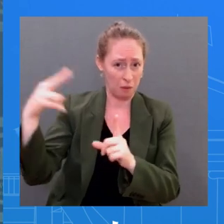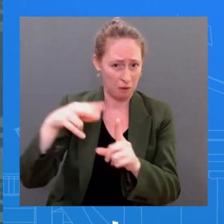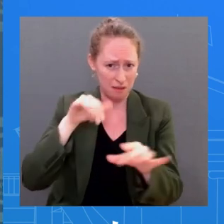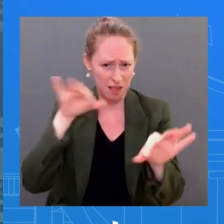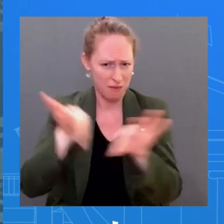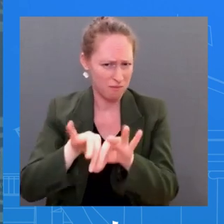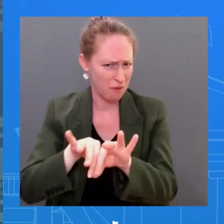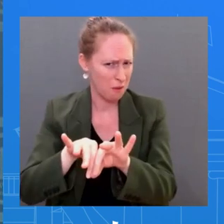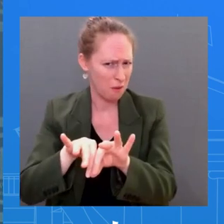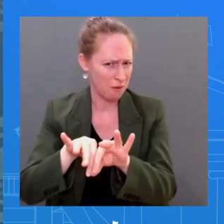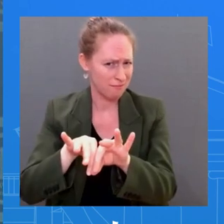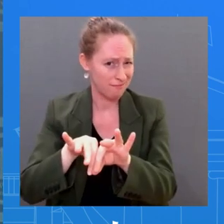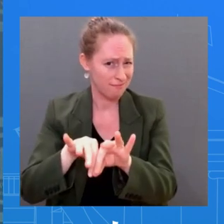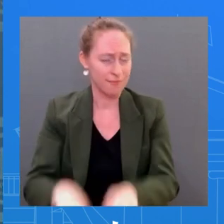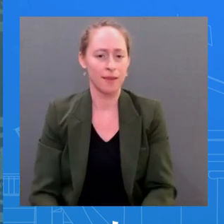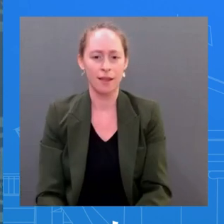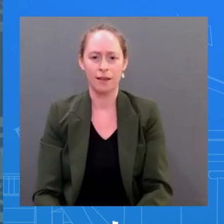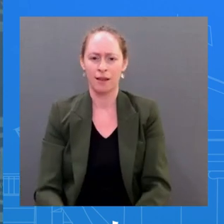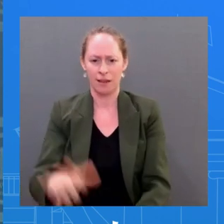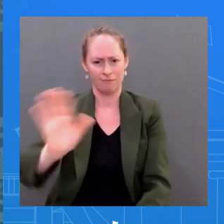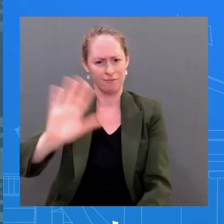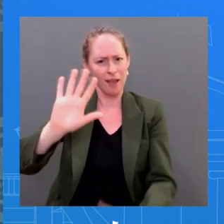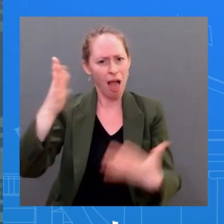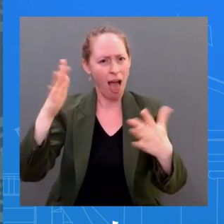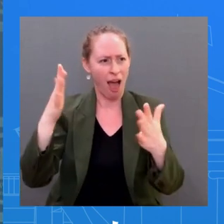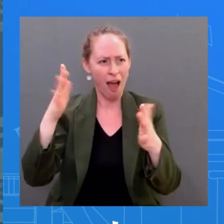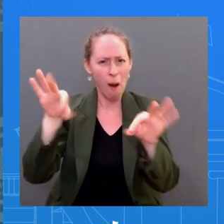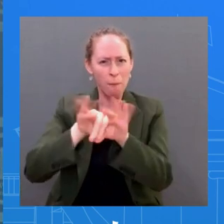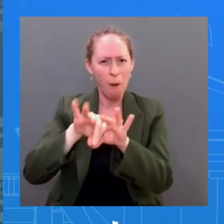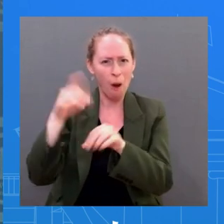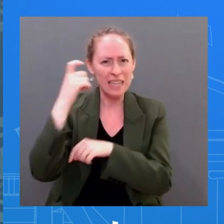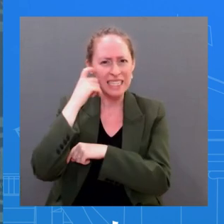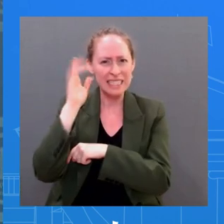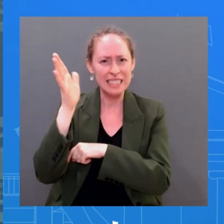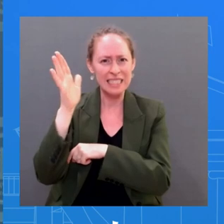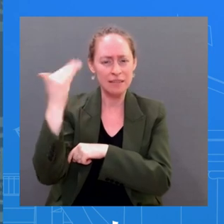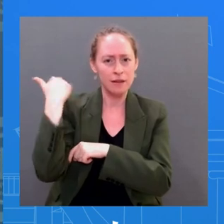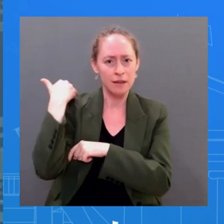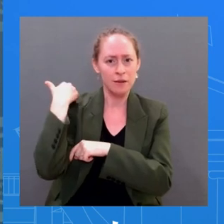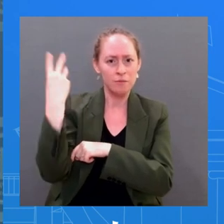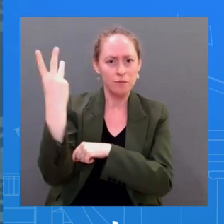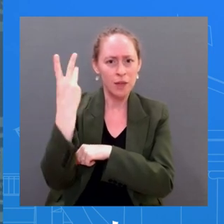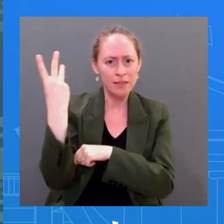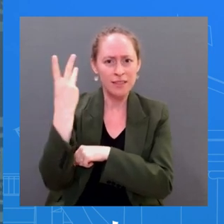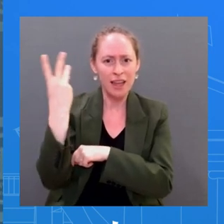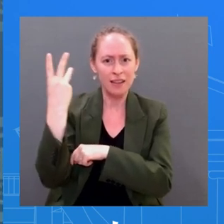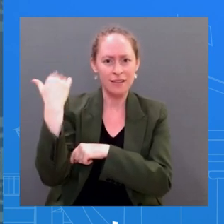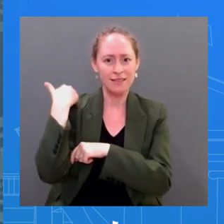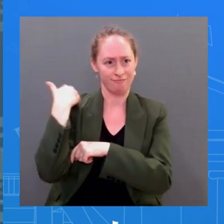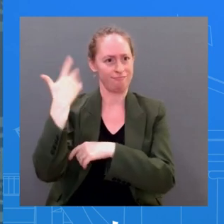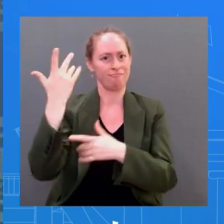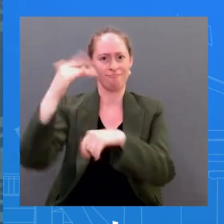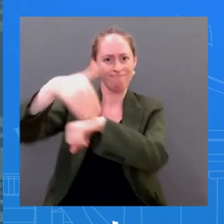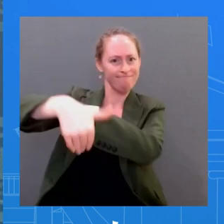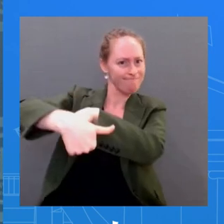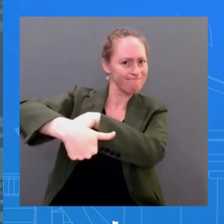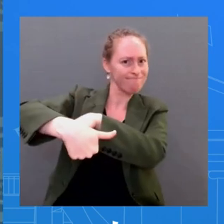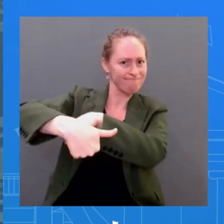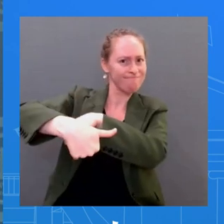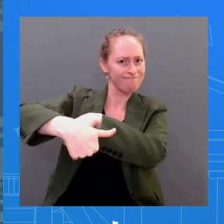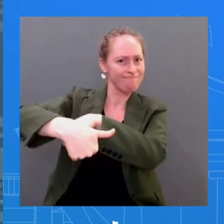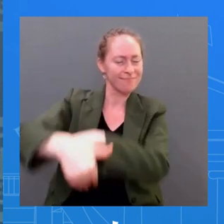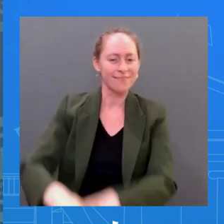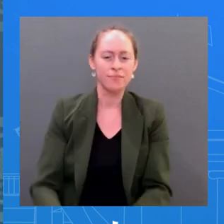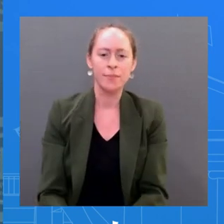very passionately during prime time. At a critical time during the day where he made sure that he can communicate